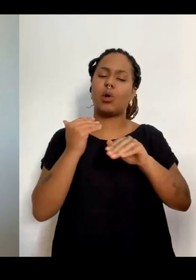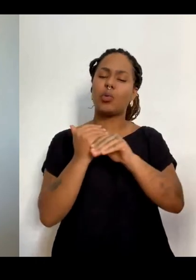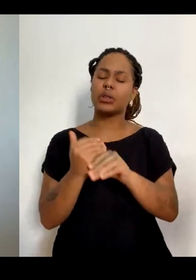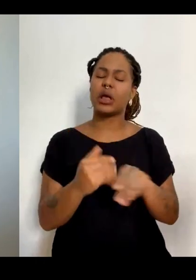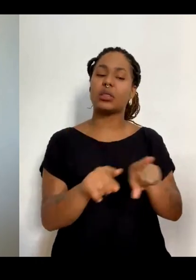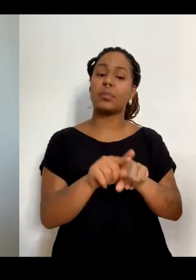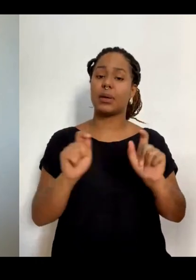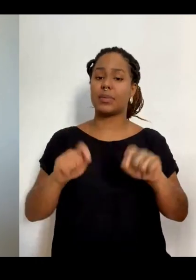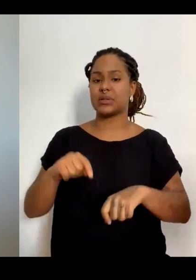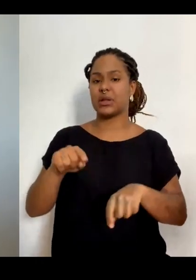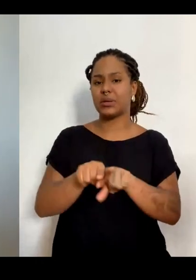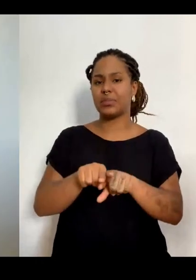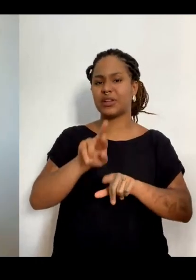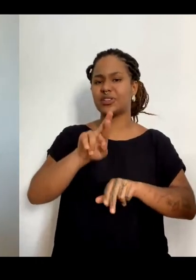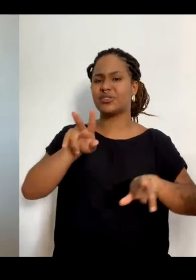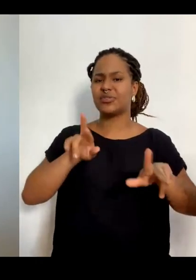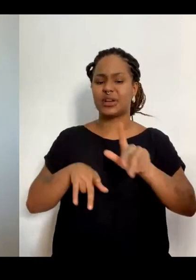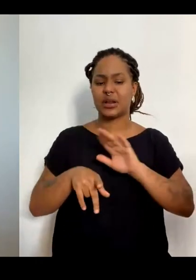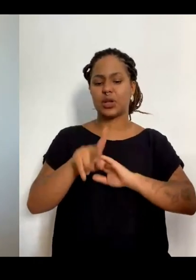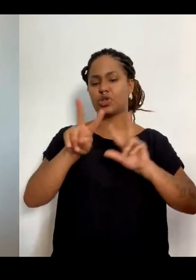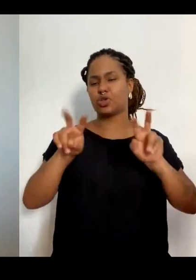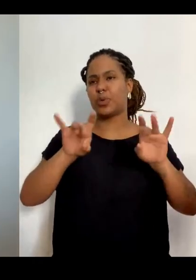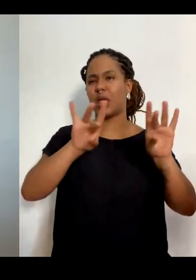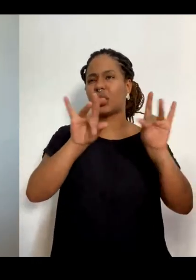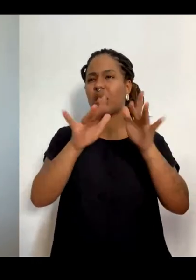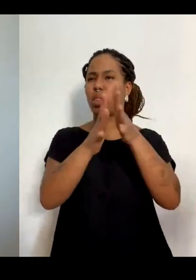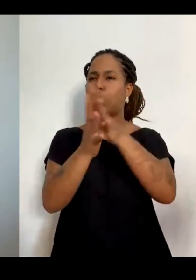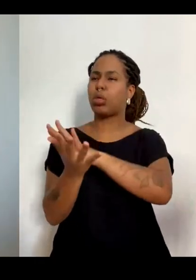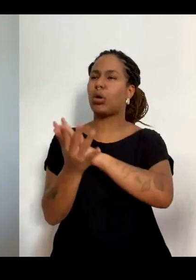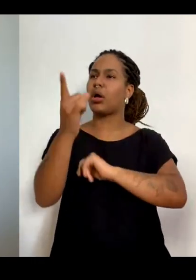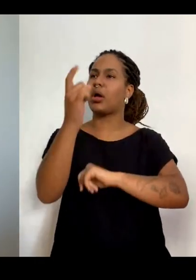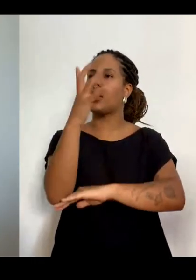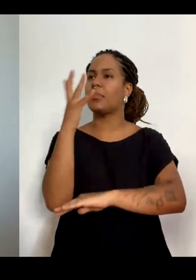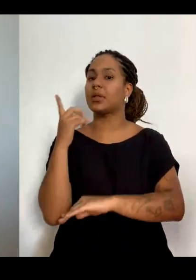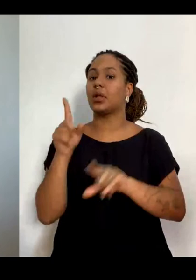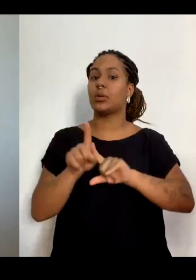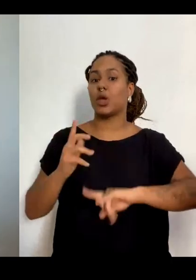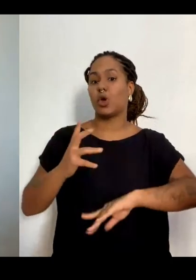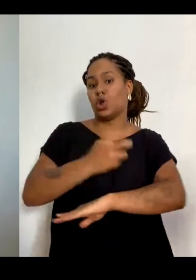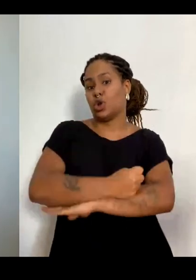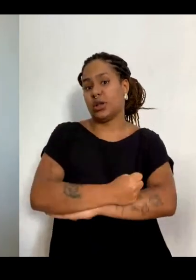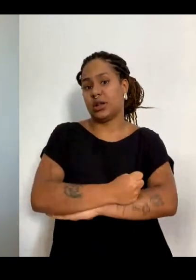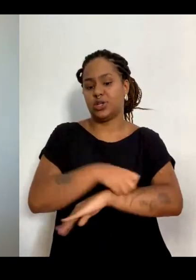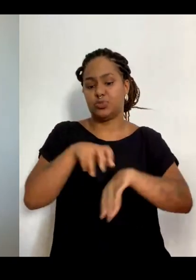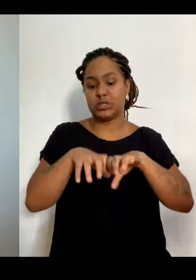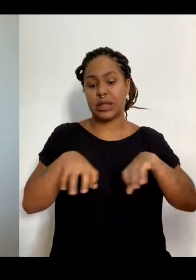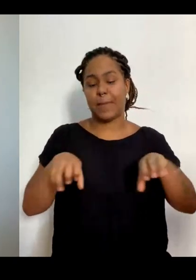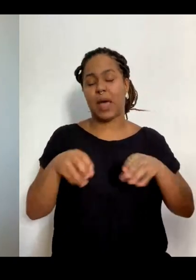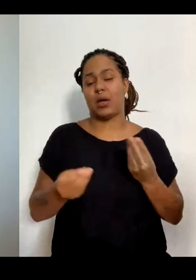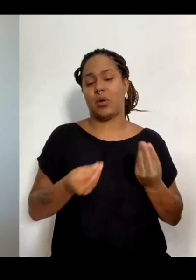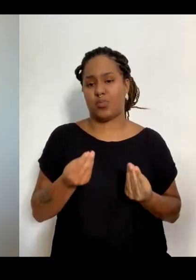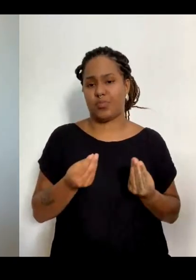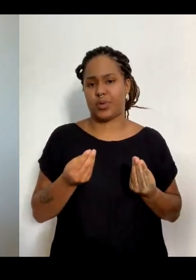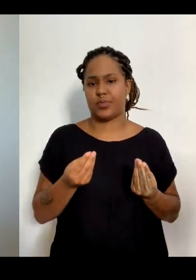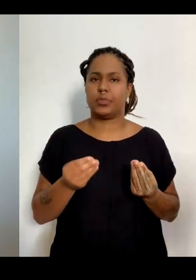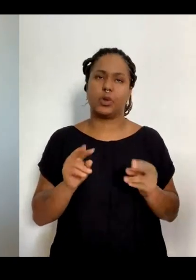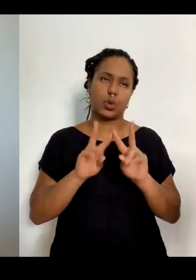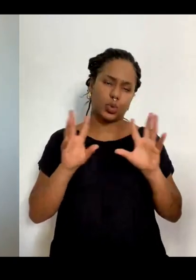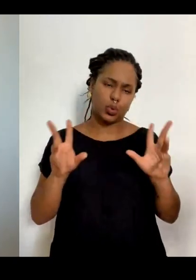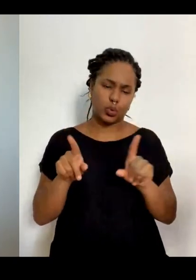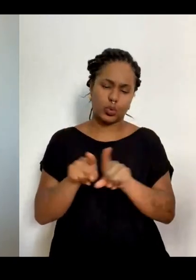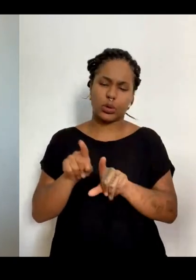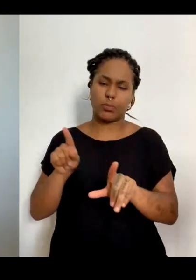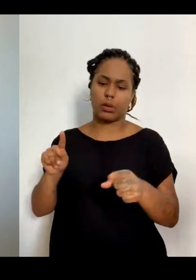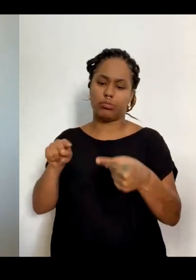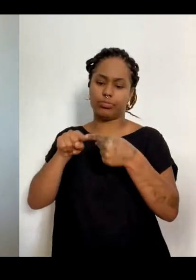or colonialism and all of this of course the negative effects are disproportionately more absorbed by